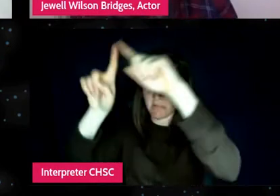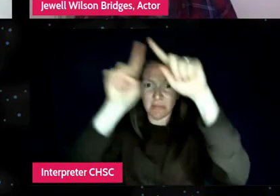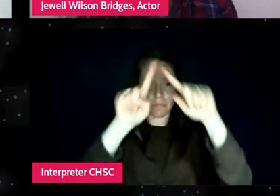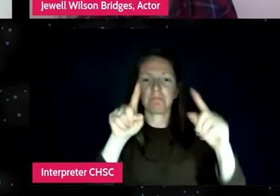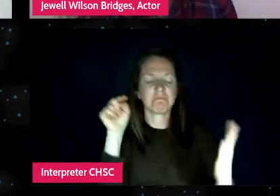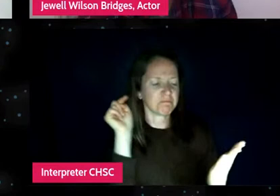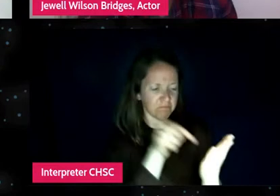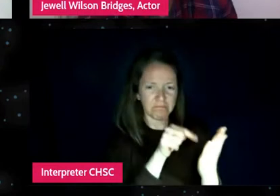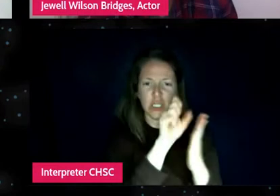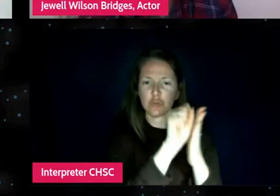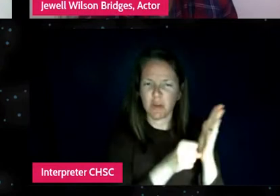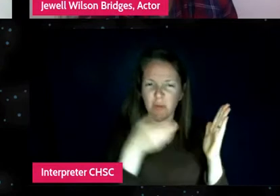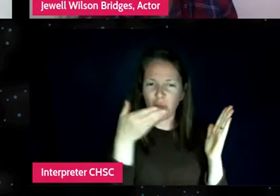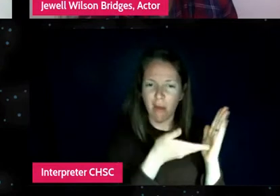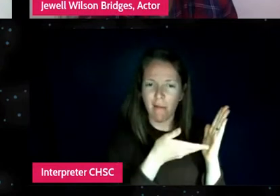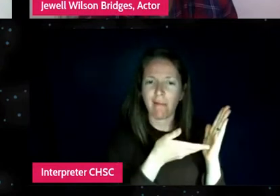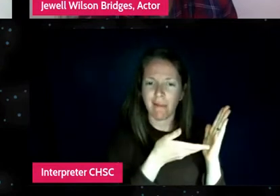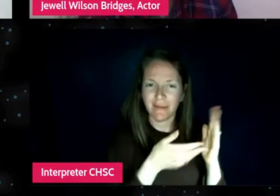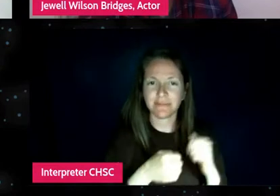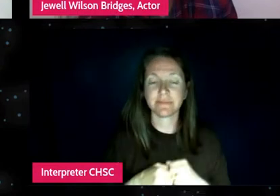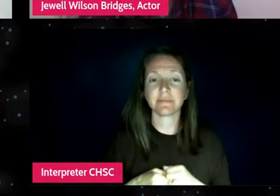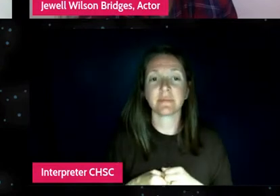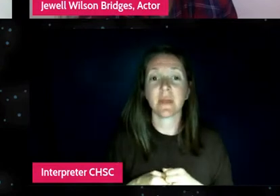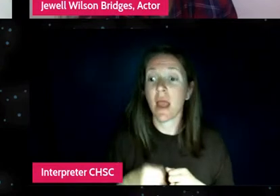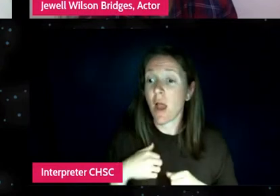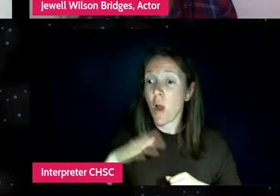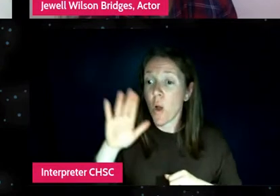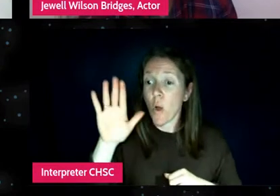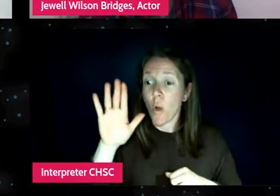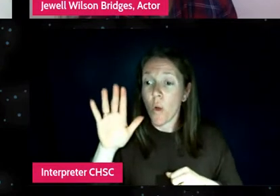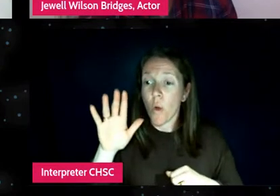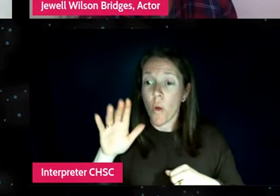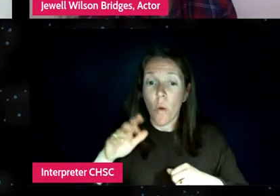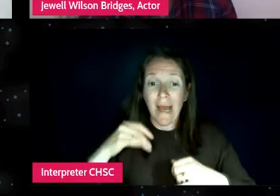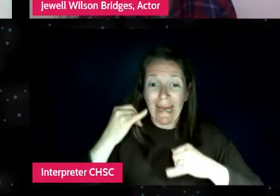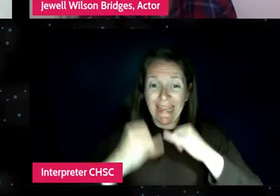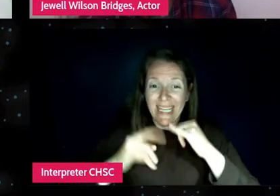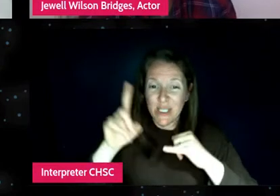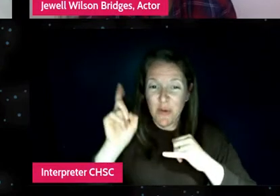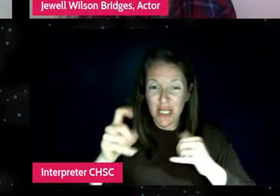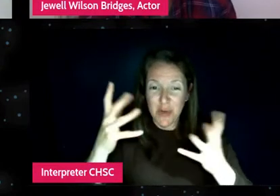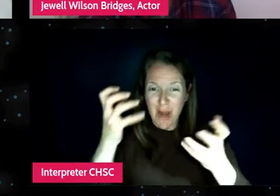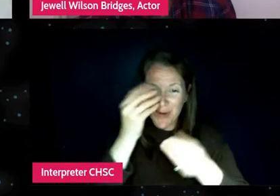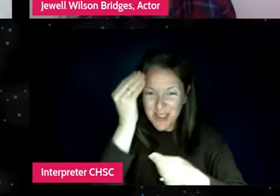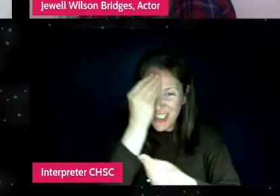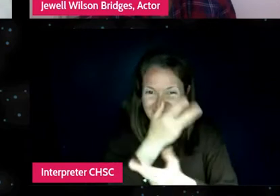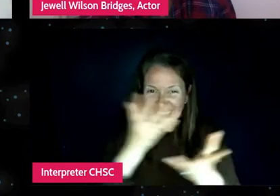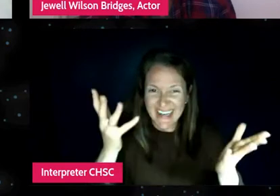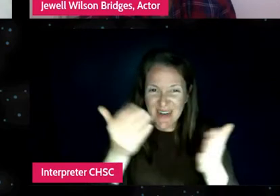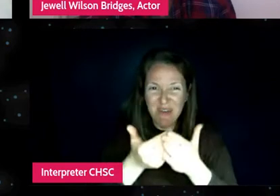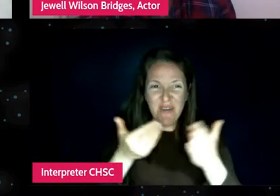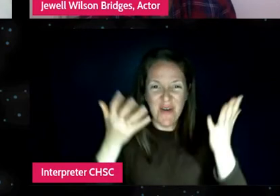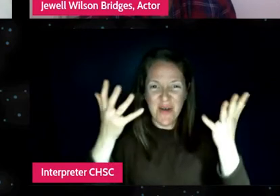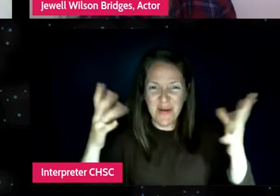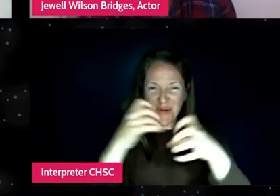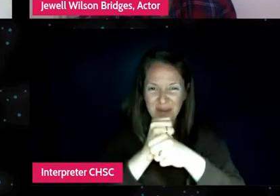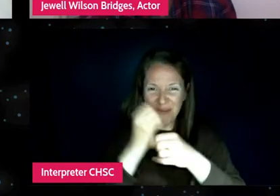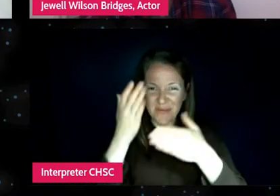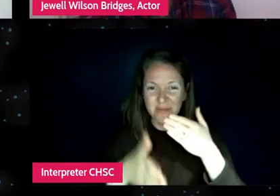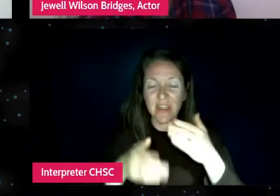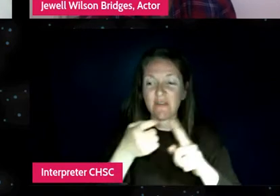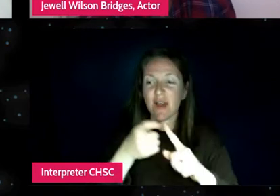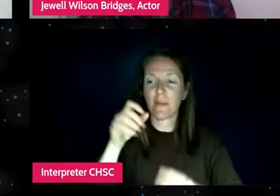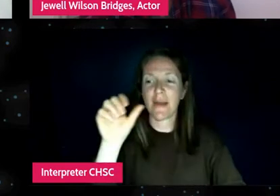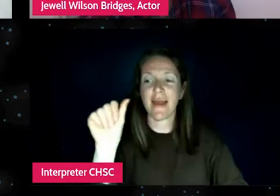there. And I have a late breaking question that I want to share before we wrap it up. From